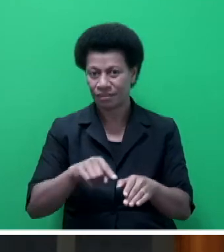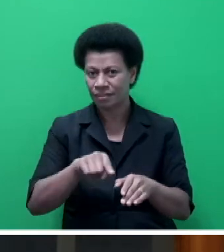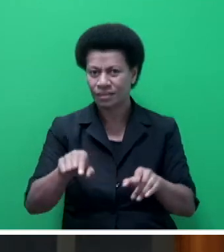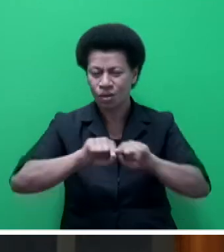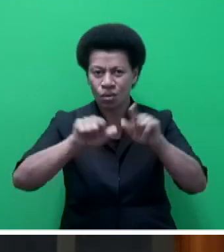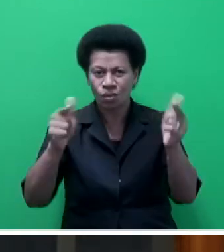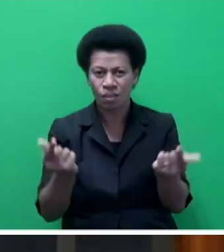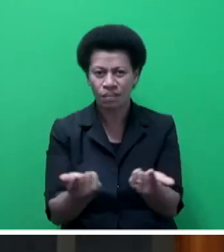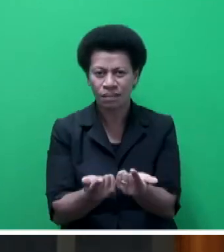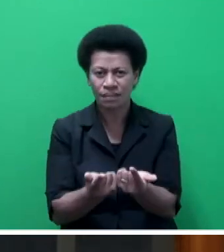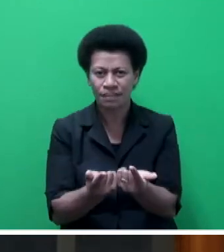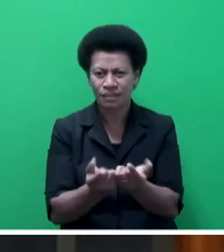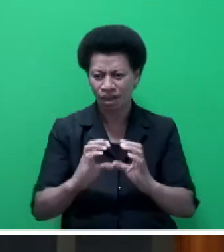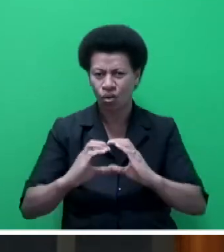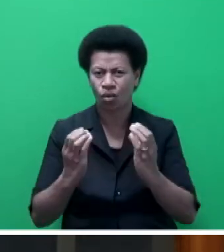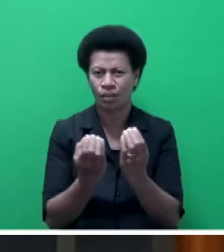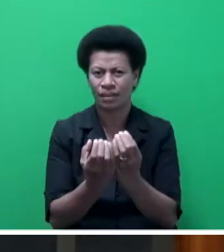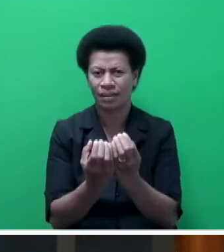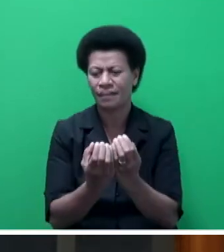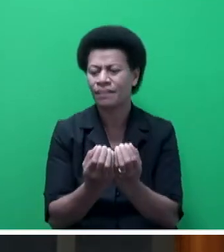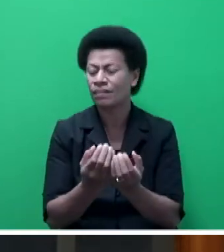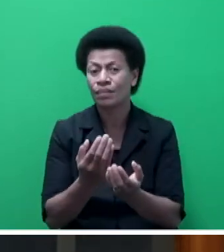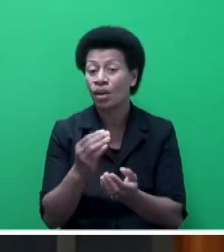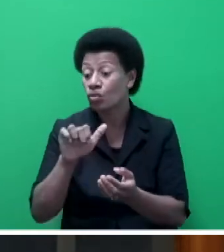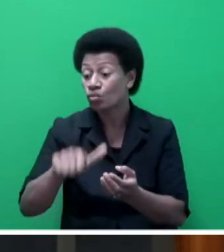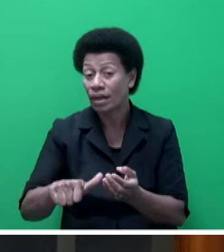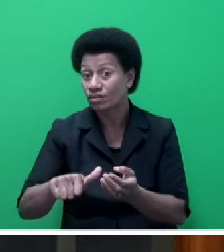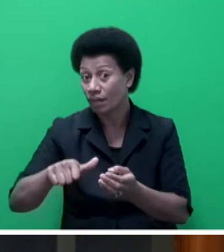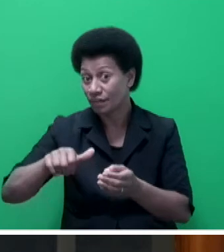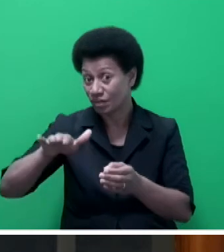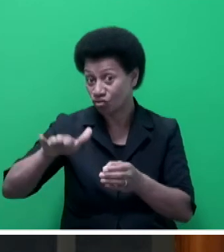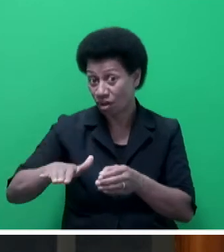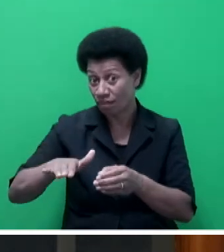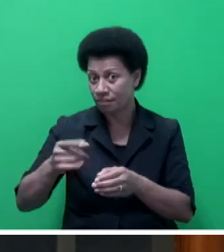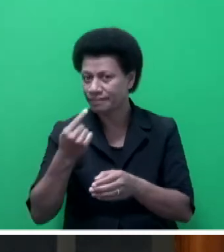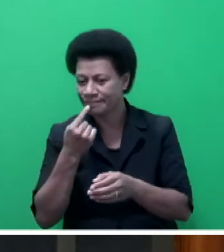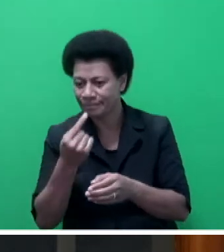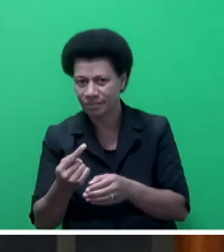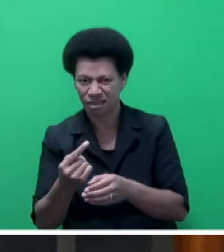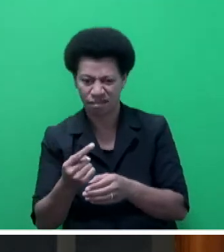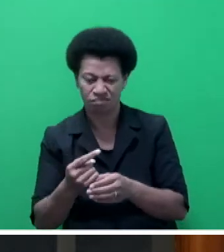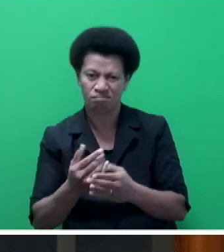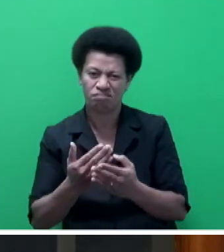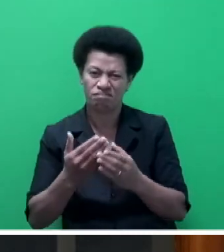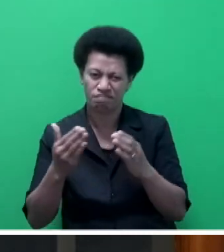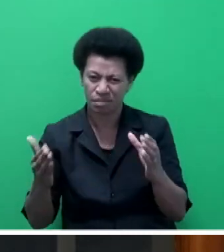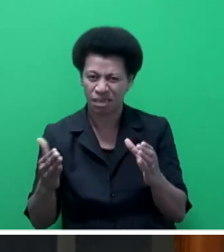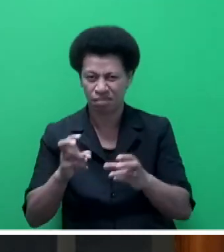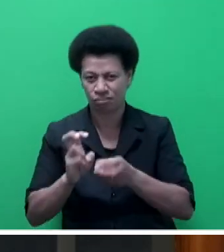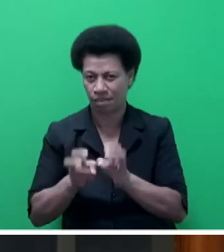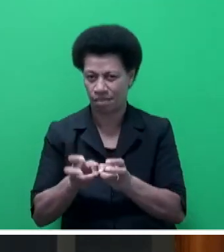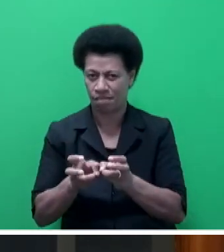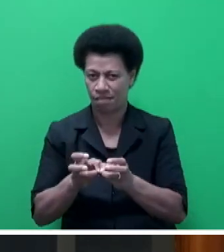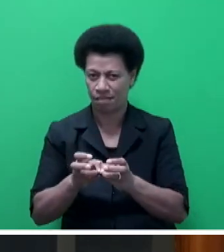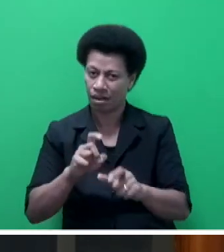on the Rights of the Child has identified climate change as one of the biggest threats to the children's health and is